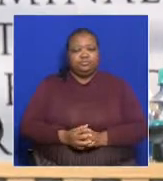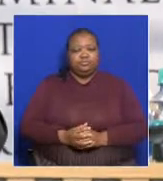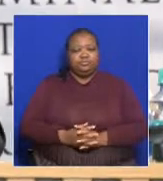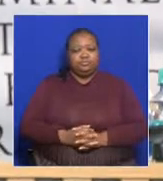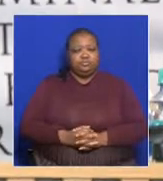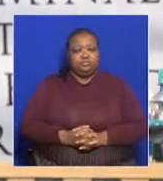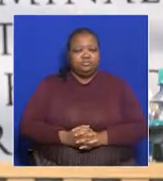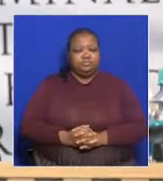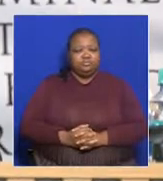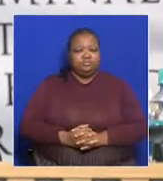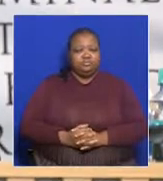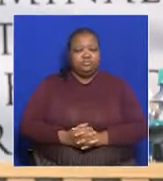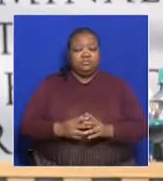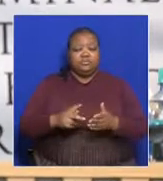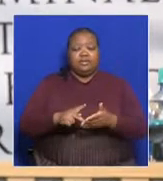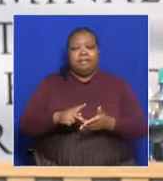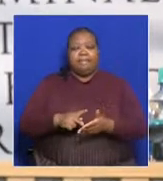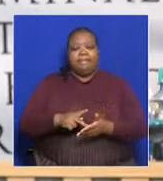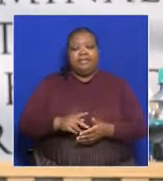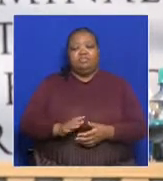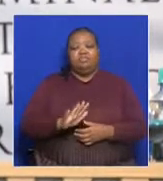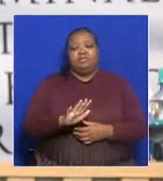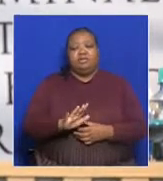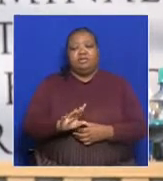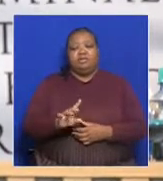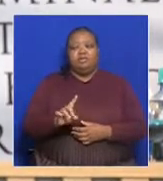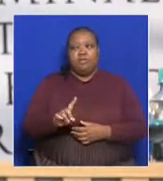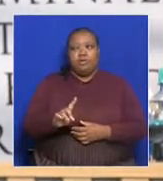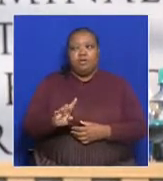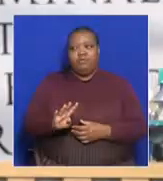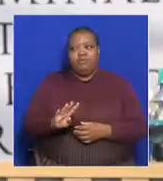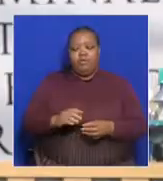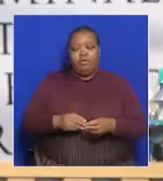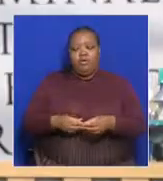page 514 of that document.